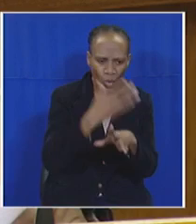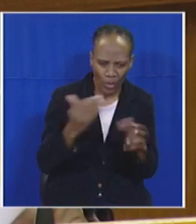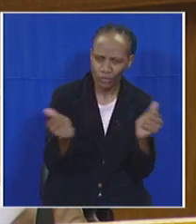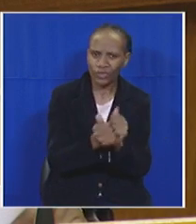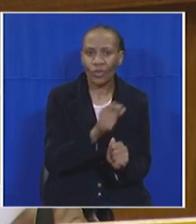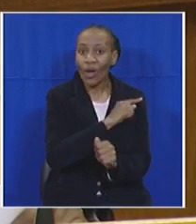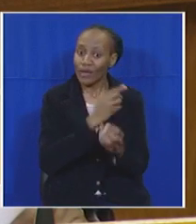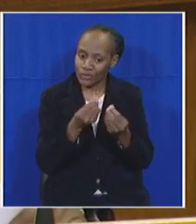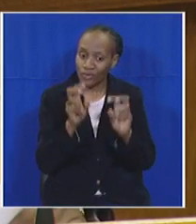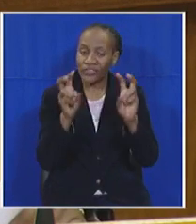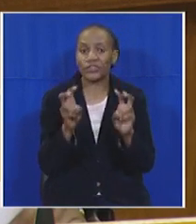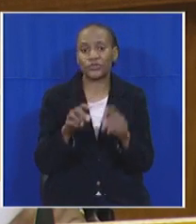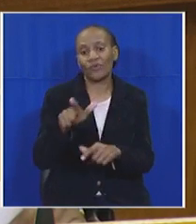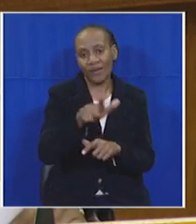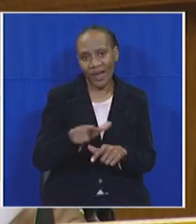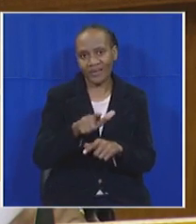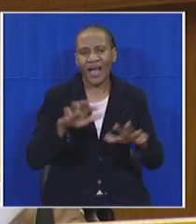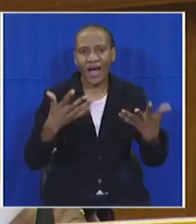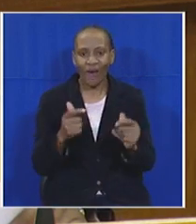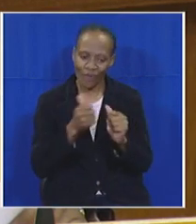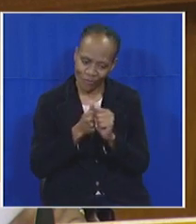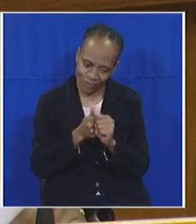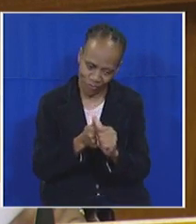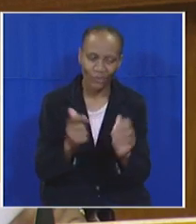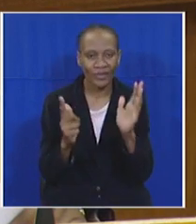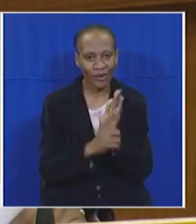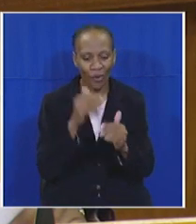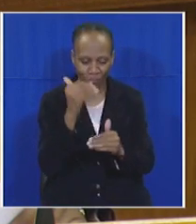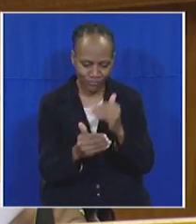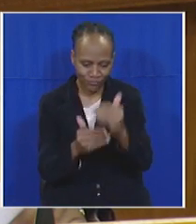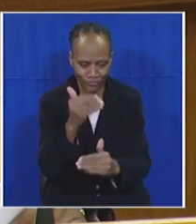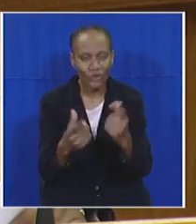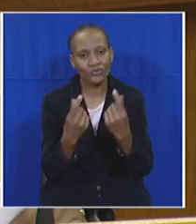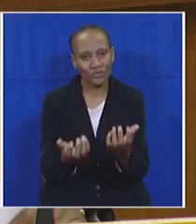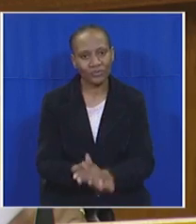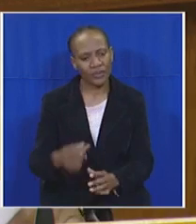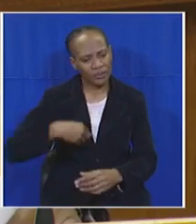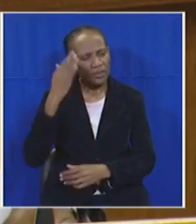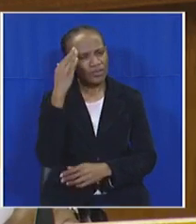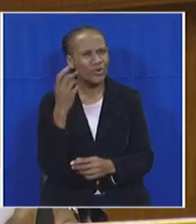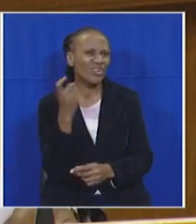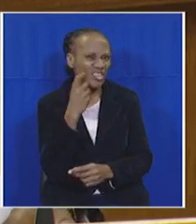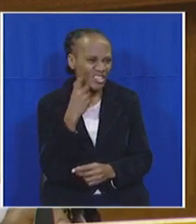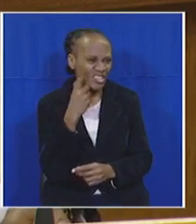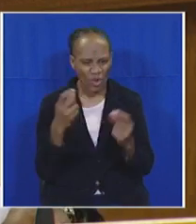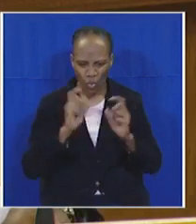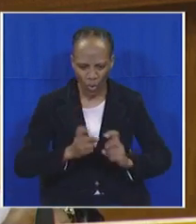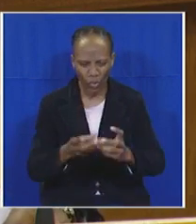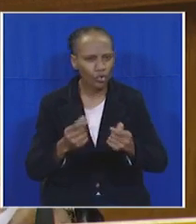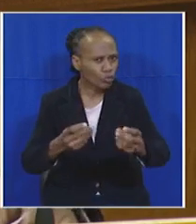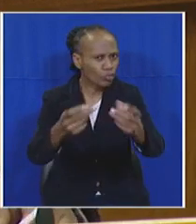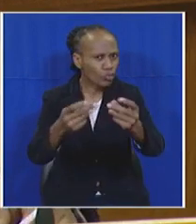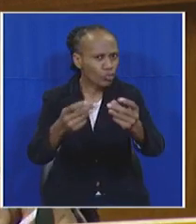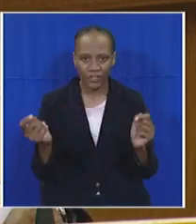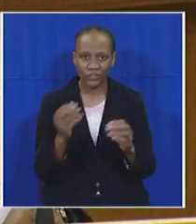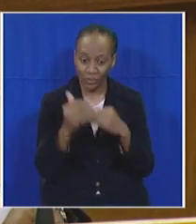question is addressed through appropriate legislative processes. We are aware that this is not going to be an overnight process.